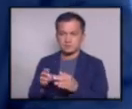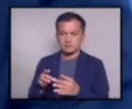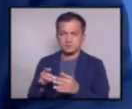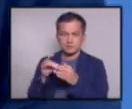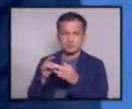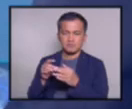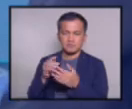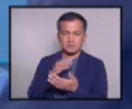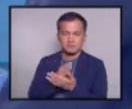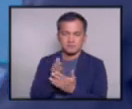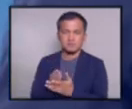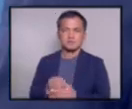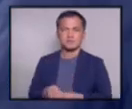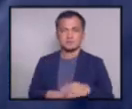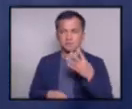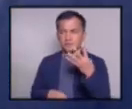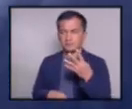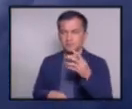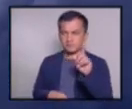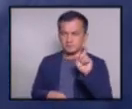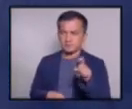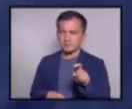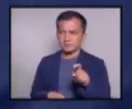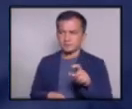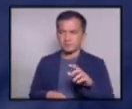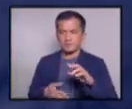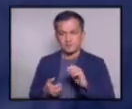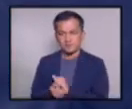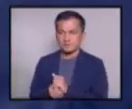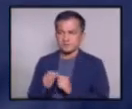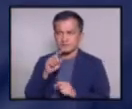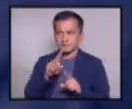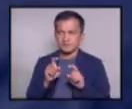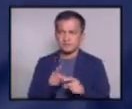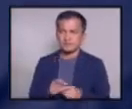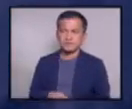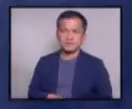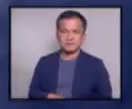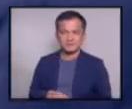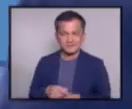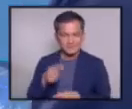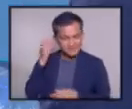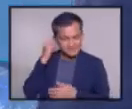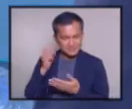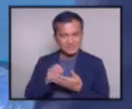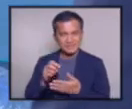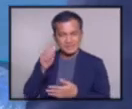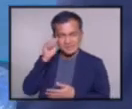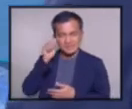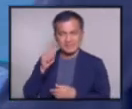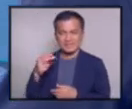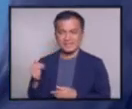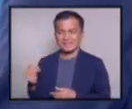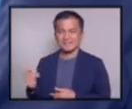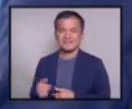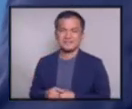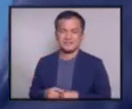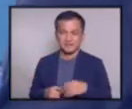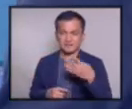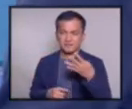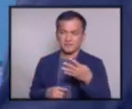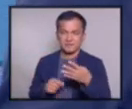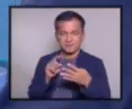right. Okay, pang-apat na tanong. Nako, mauubos natin ang tanong kay Secretary Alunan. Okay. Fourth